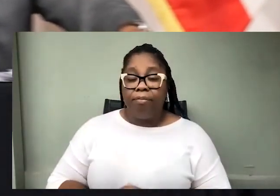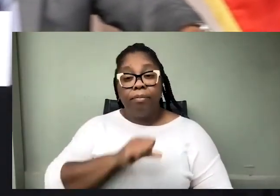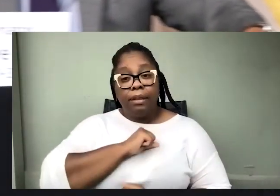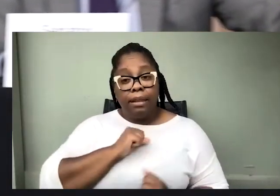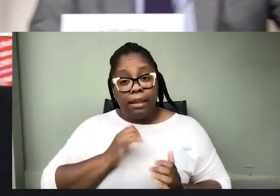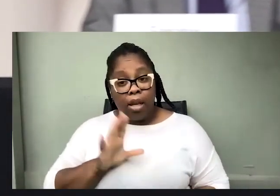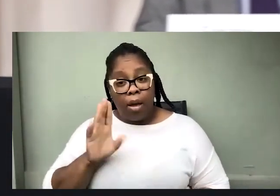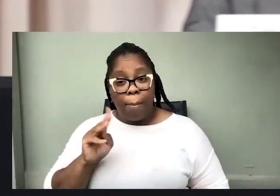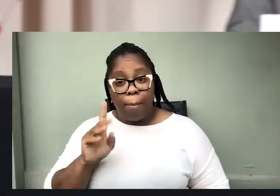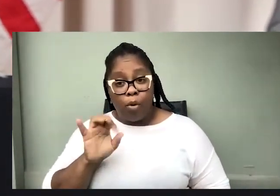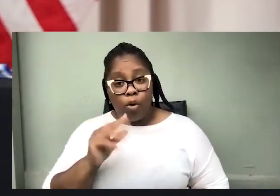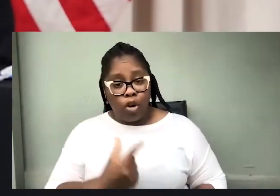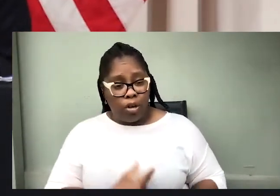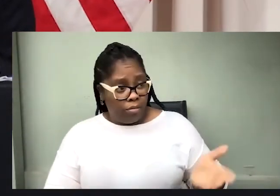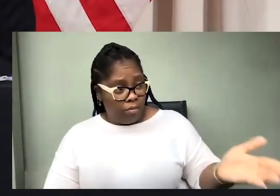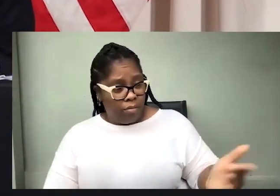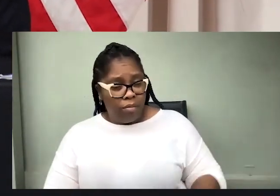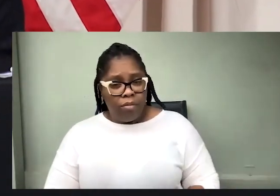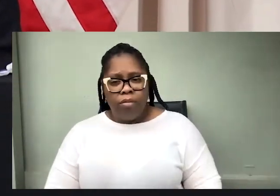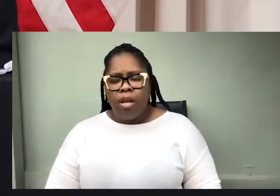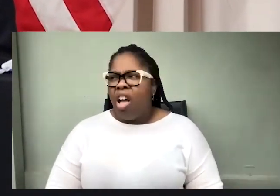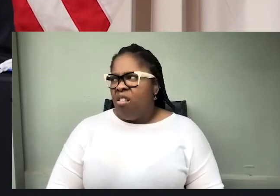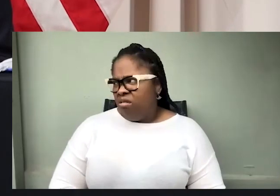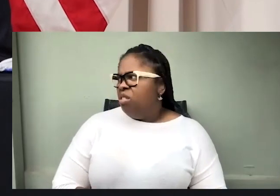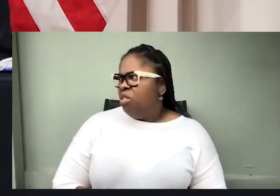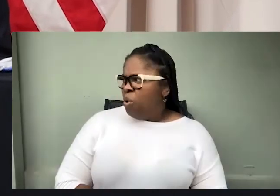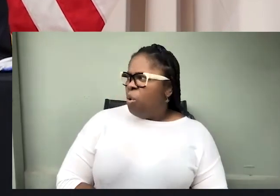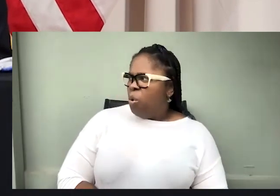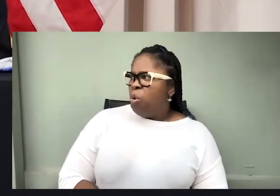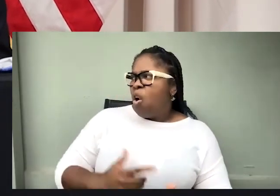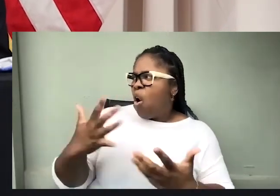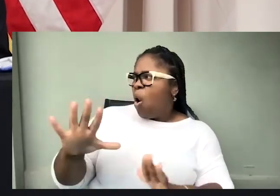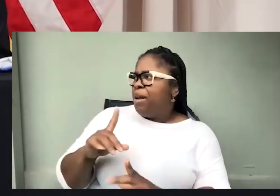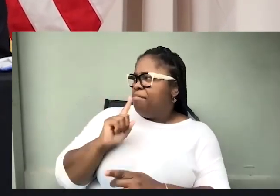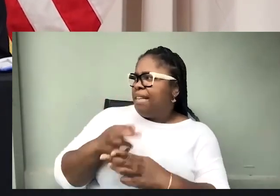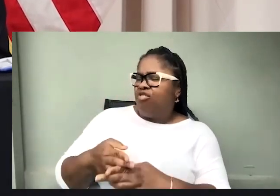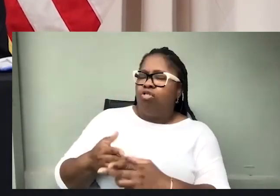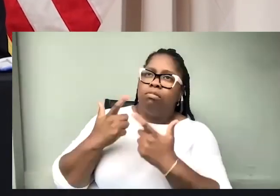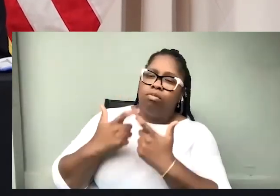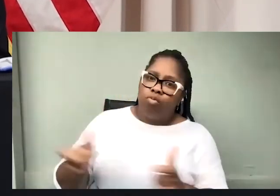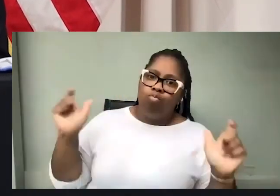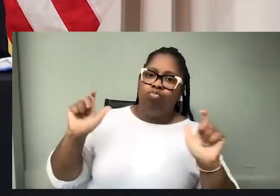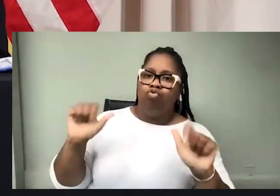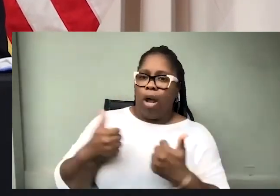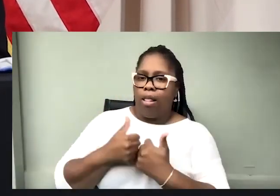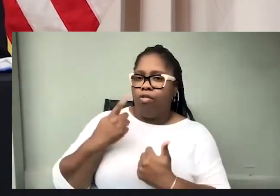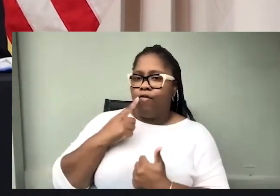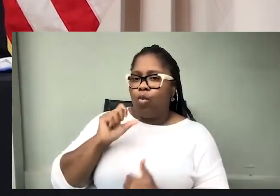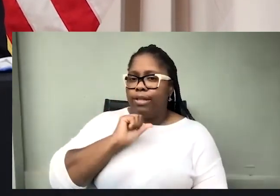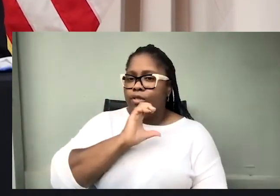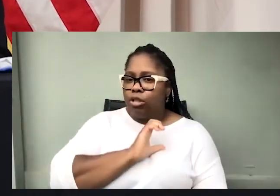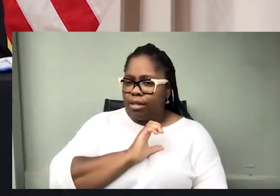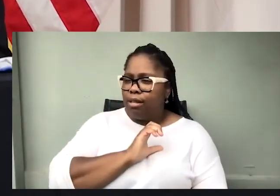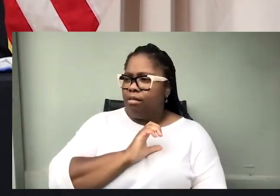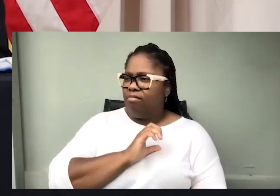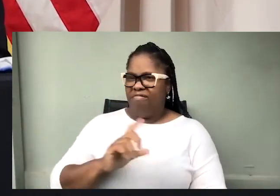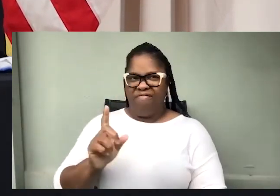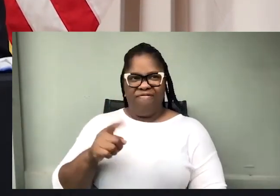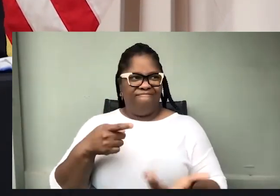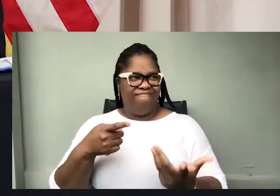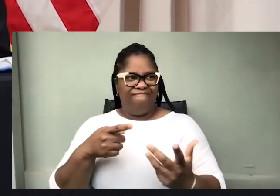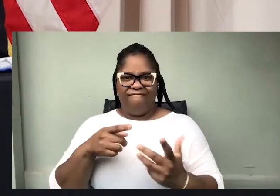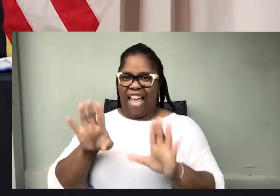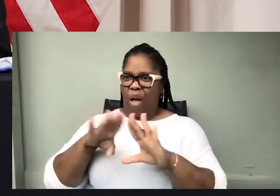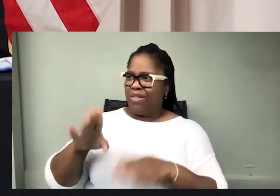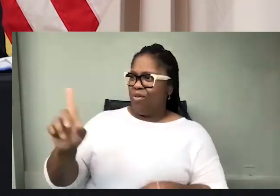is, as was pointed out, a huge challenge. And it's a huge challenge for seniors in terms of affordable housing, but it's